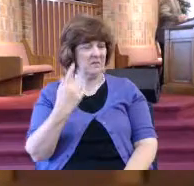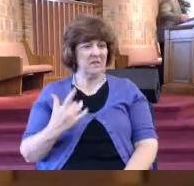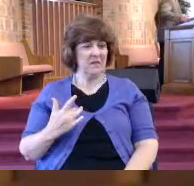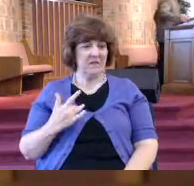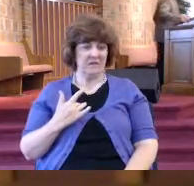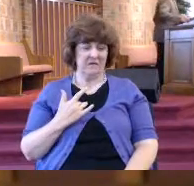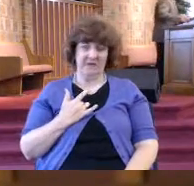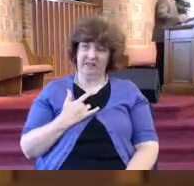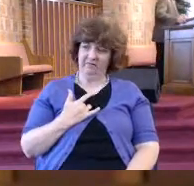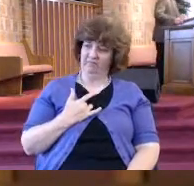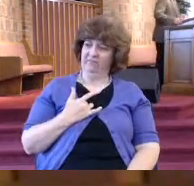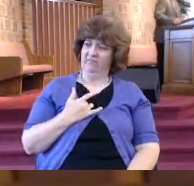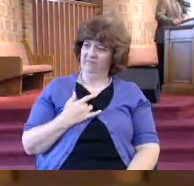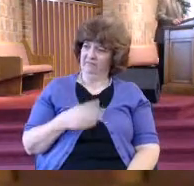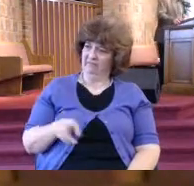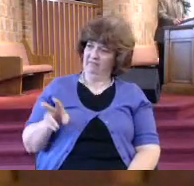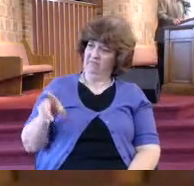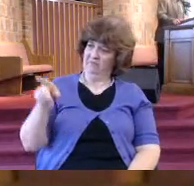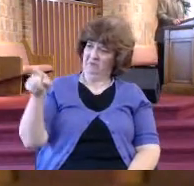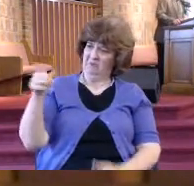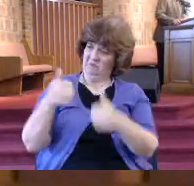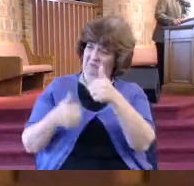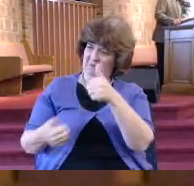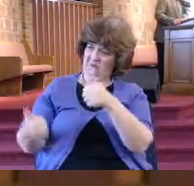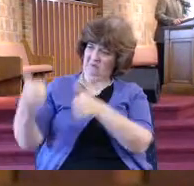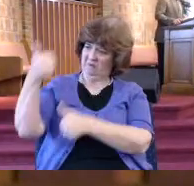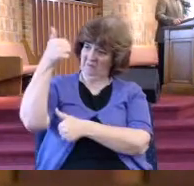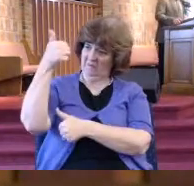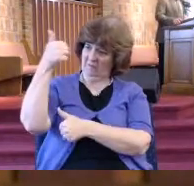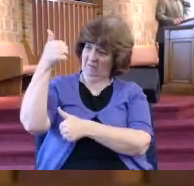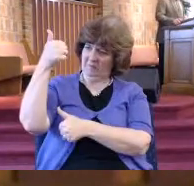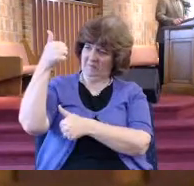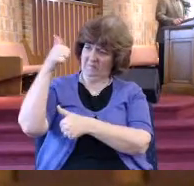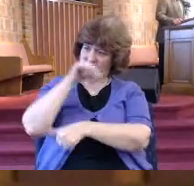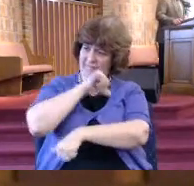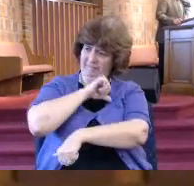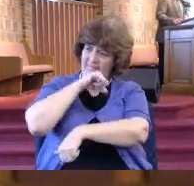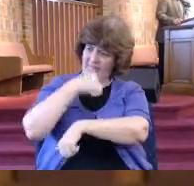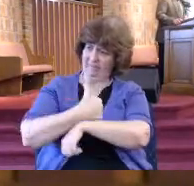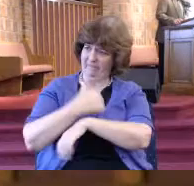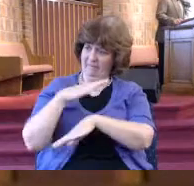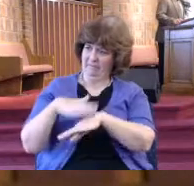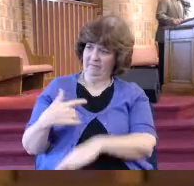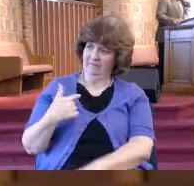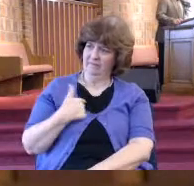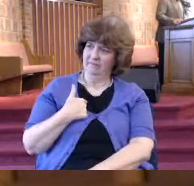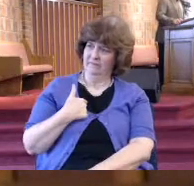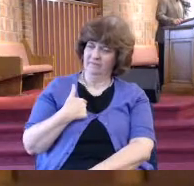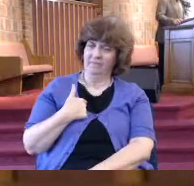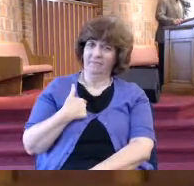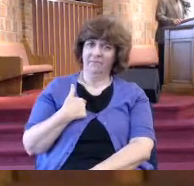like someone else was exercising authority, and maybe authority where it didn't